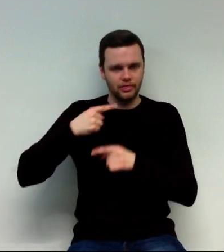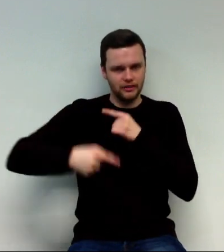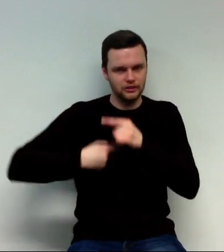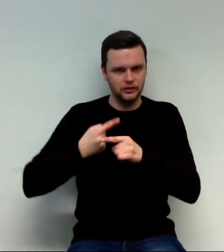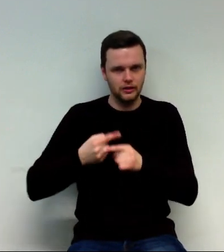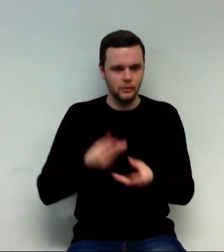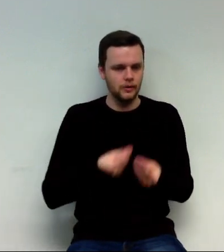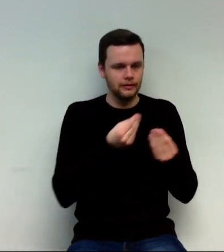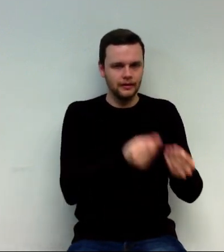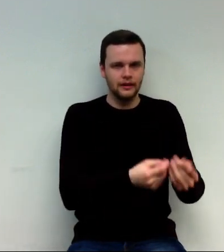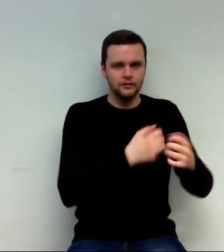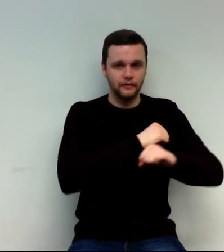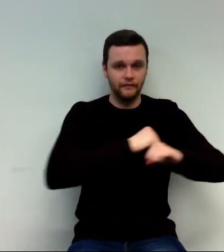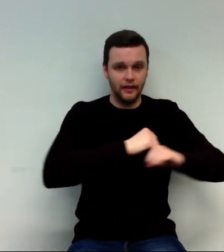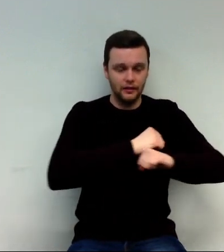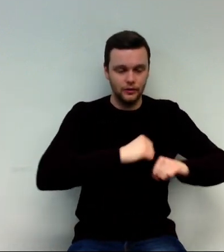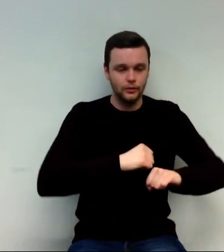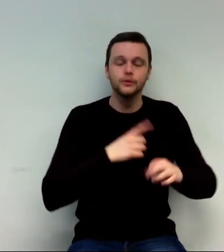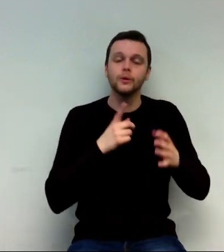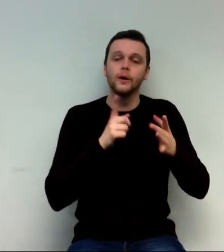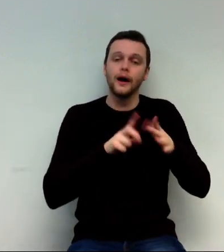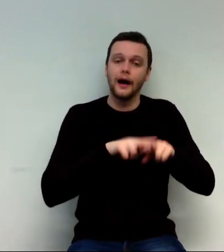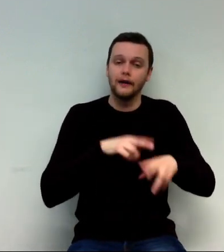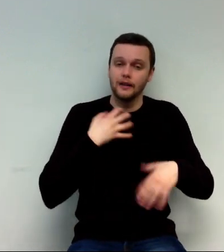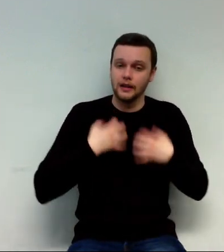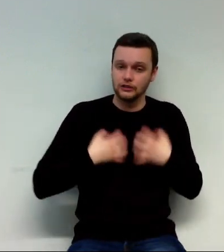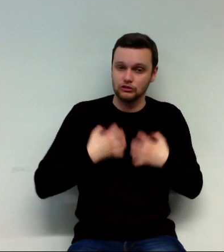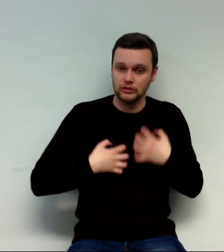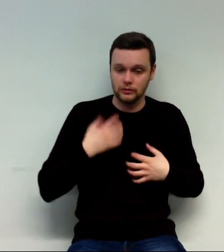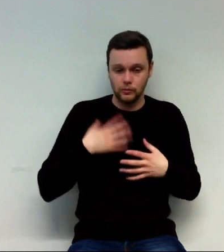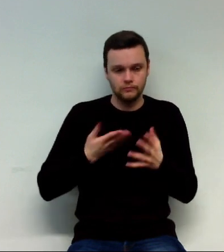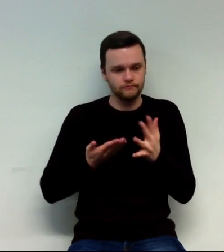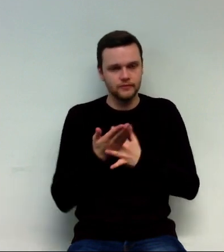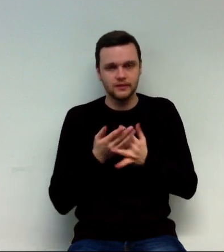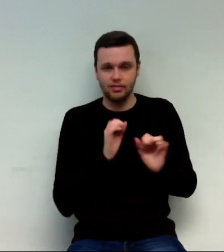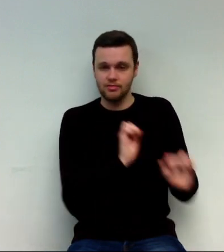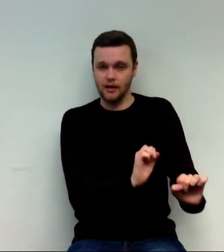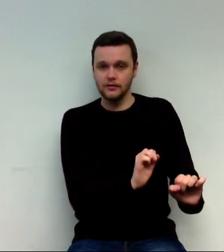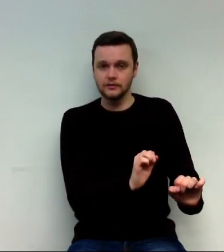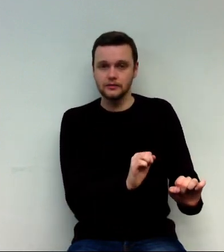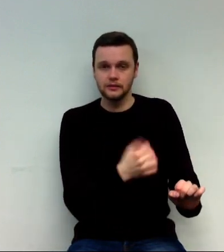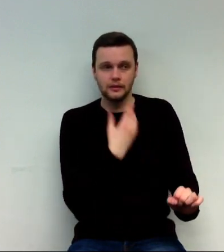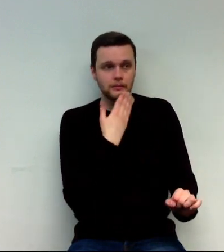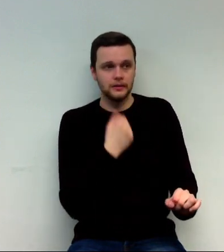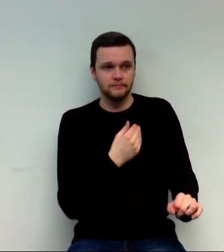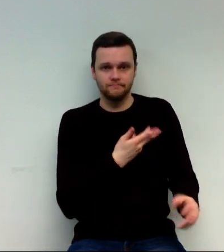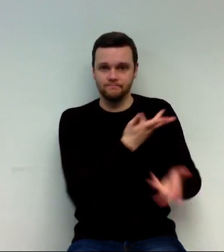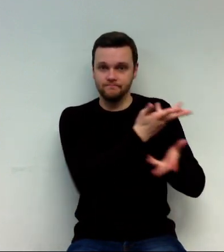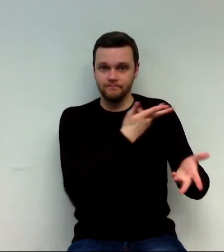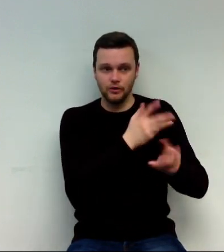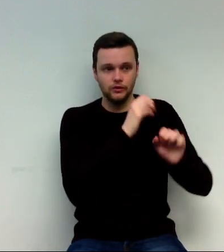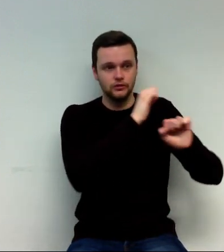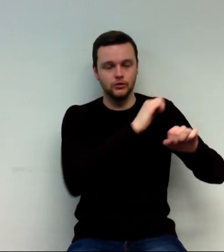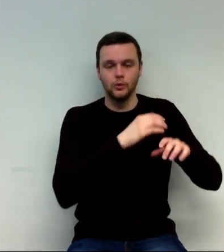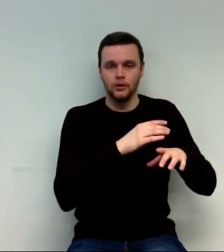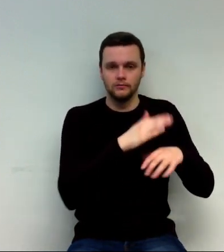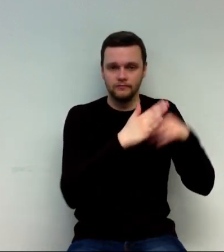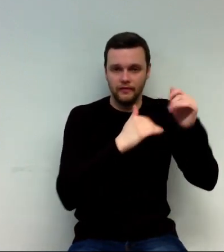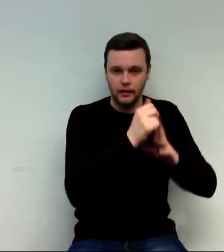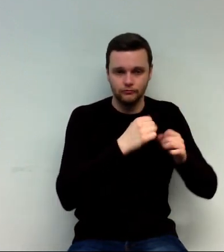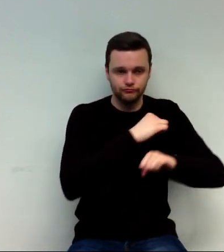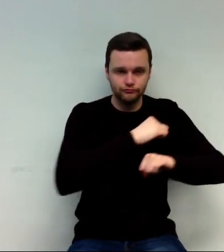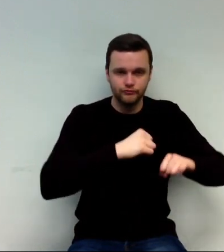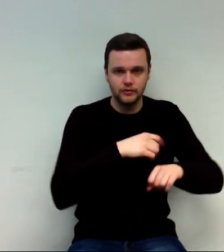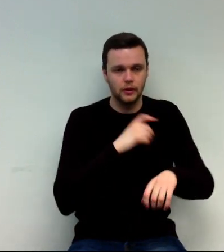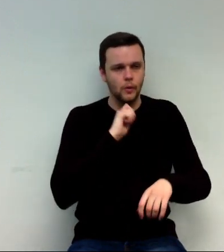out to venues. So if you are interested in accessing that, then talk to your venue about it, and we'll be sending information out